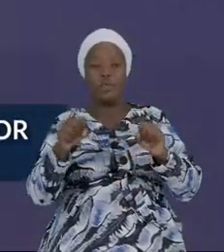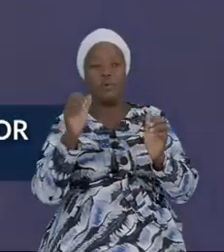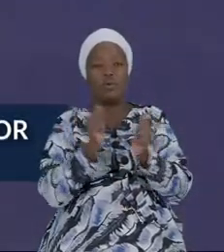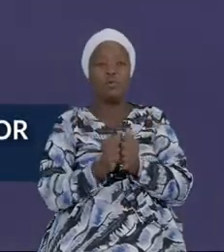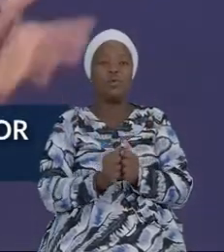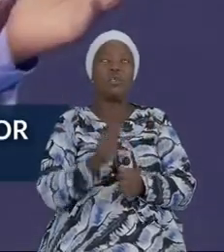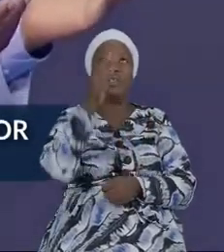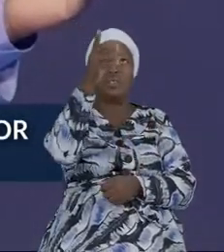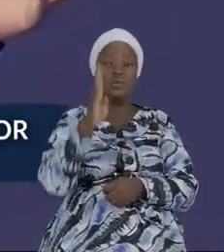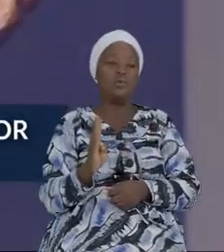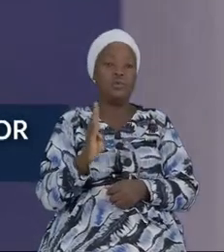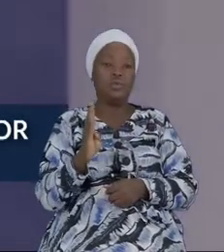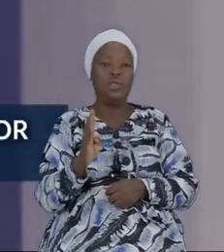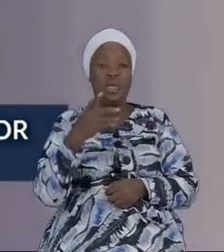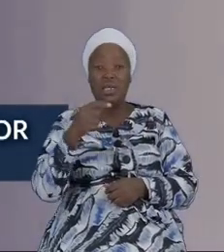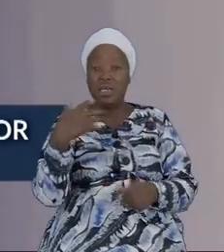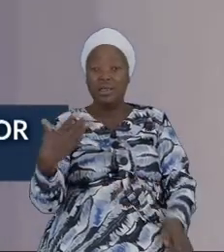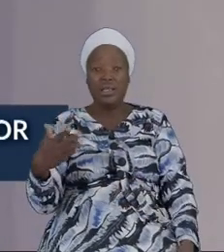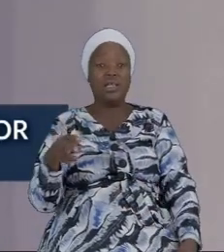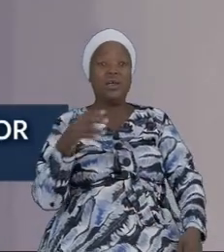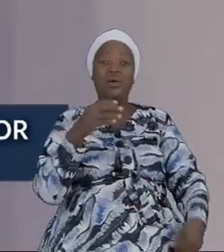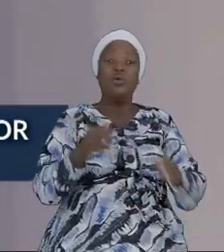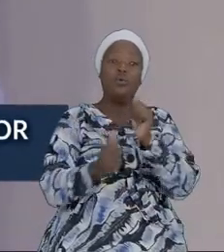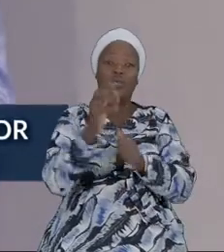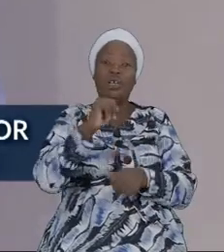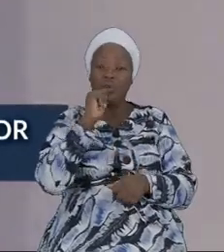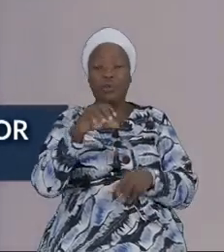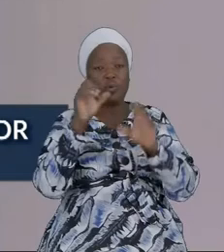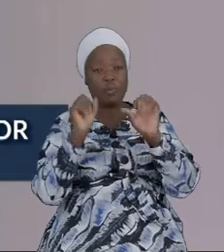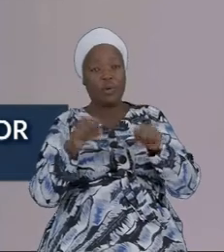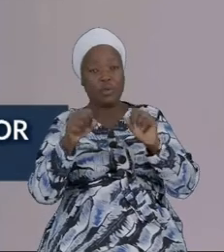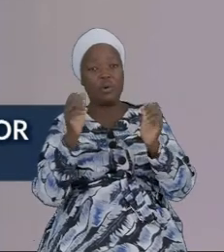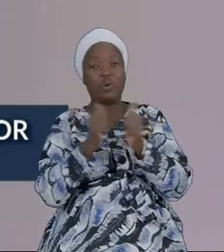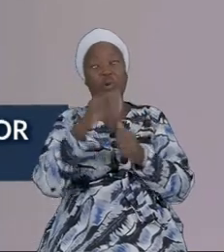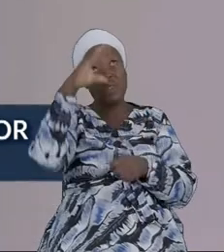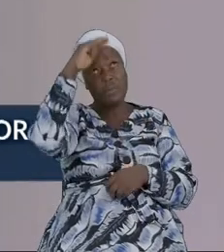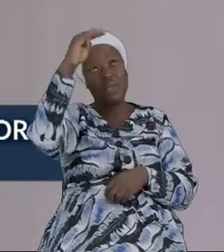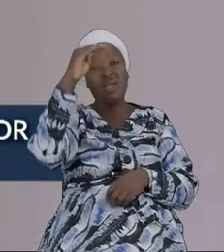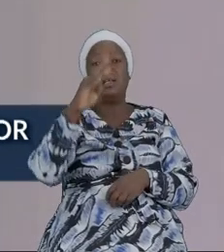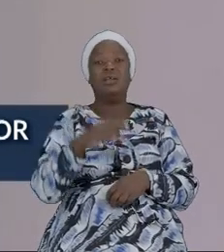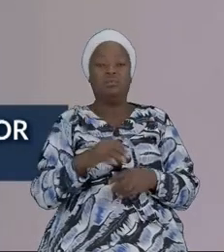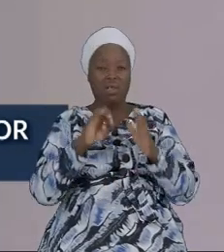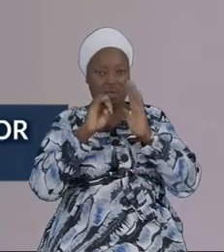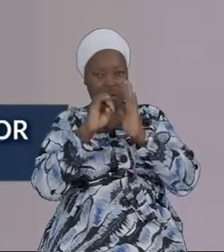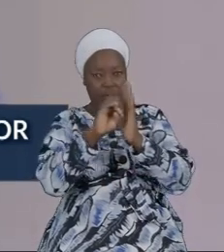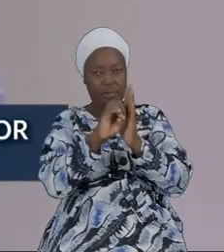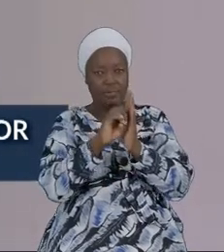God. The things which are impossible with men. For